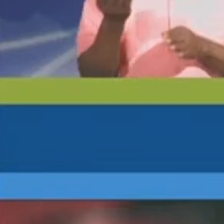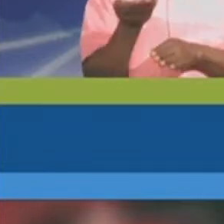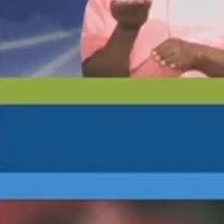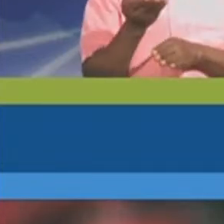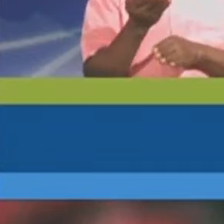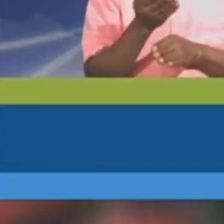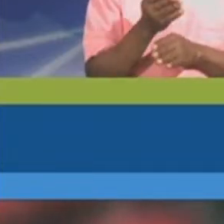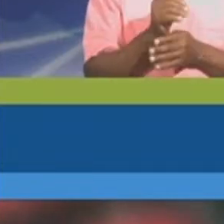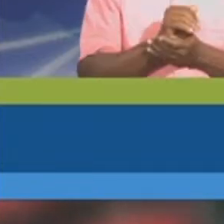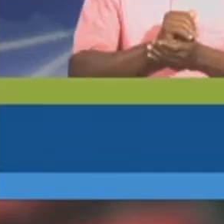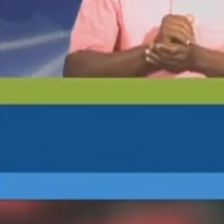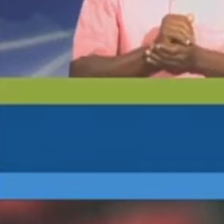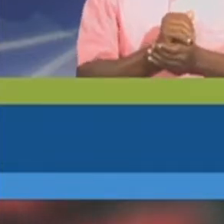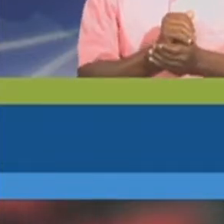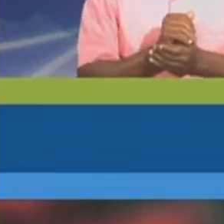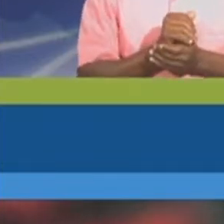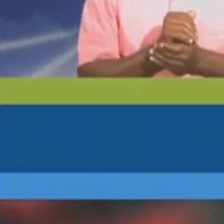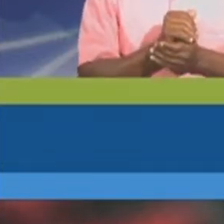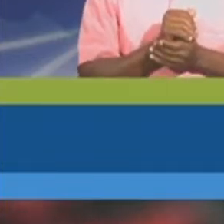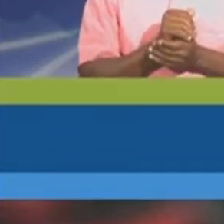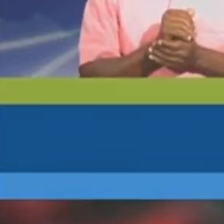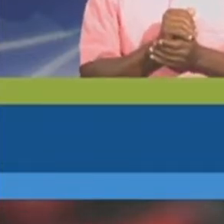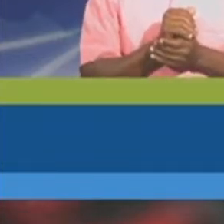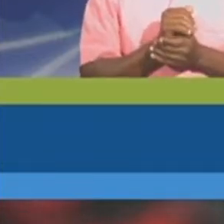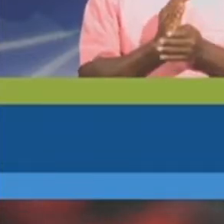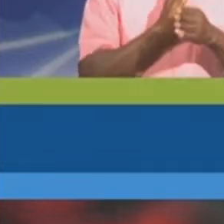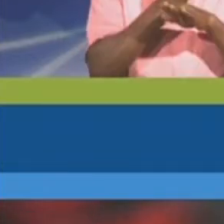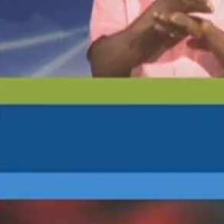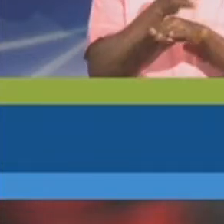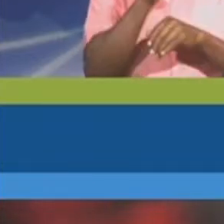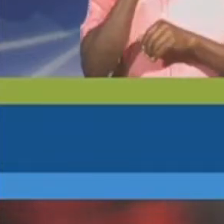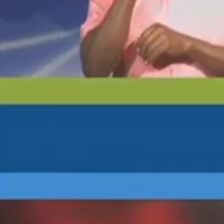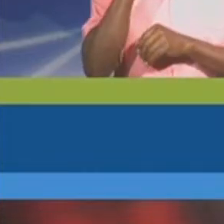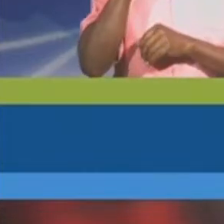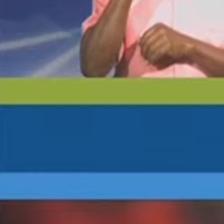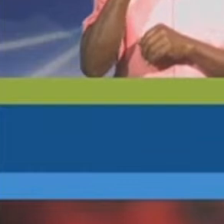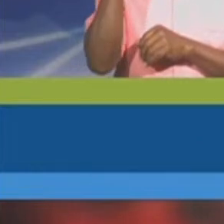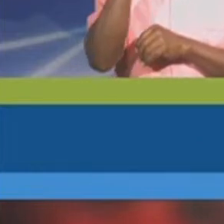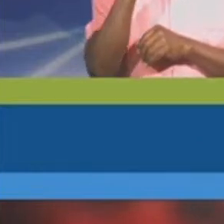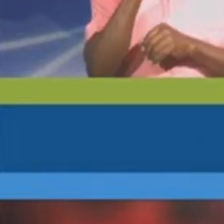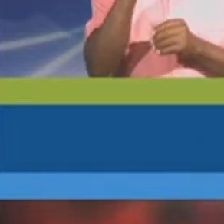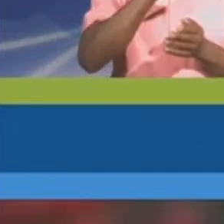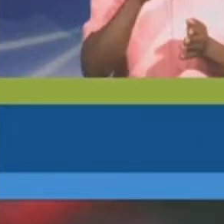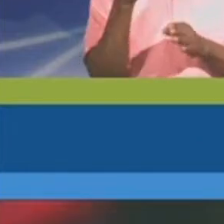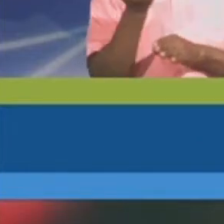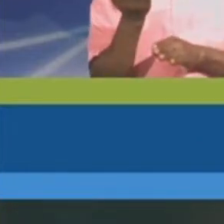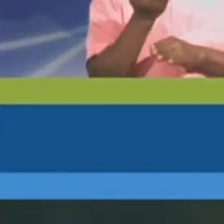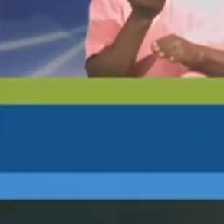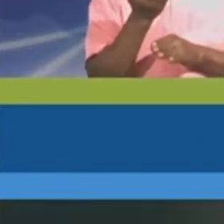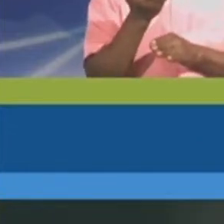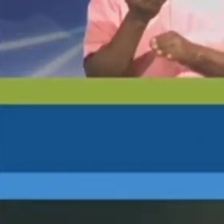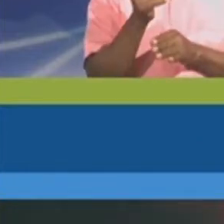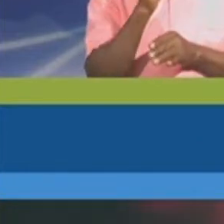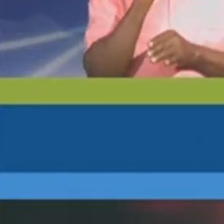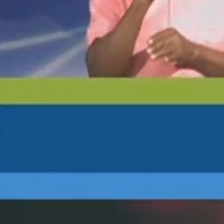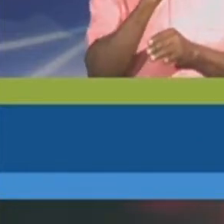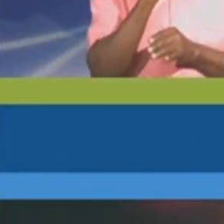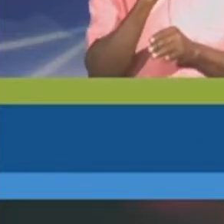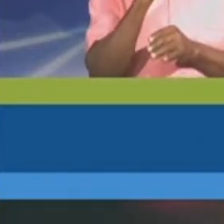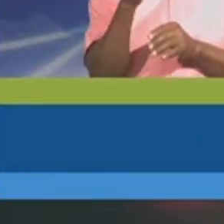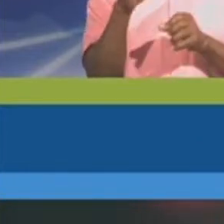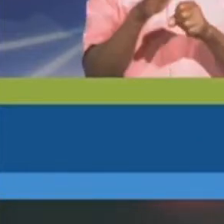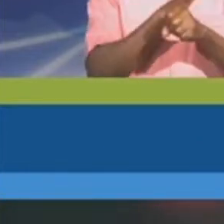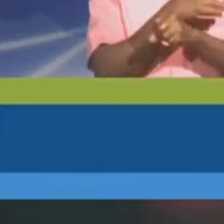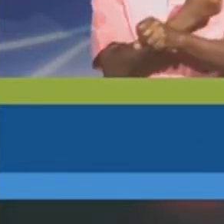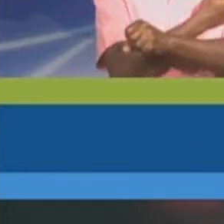3,183 plus the 390, the lion's share again. Over 93% of those who have died from COVID-19 in Trinidad and Tobago have not been